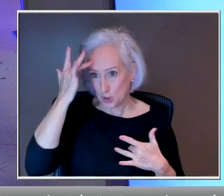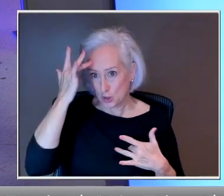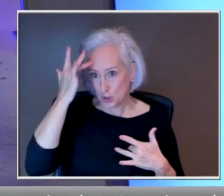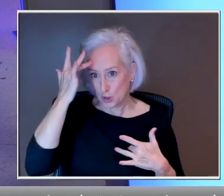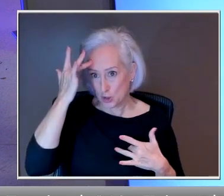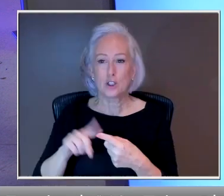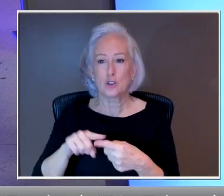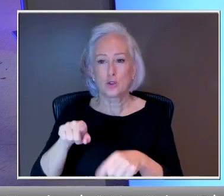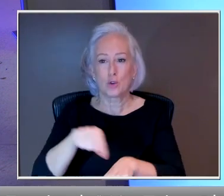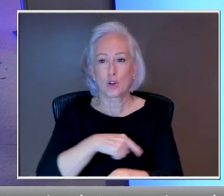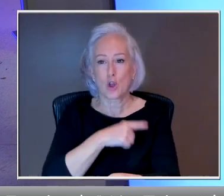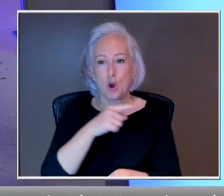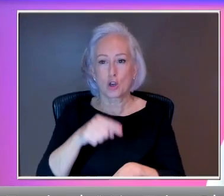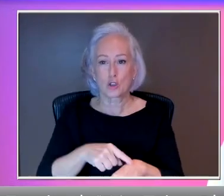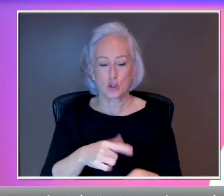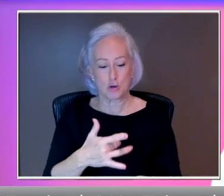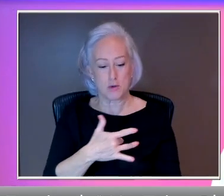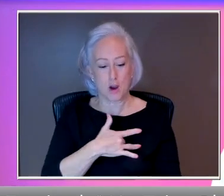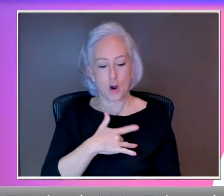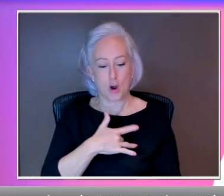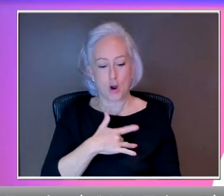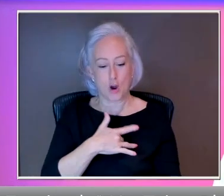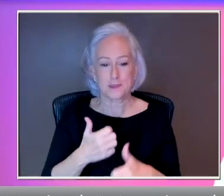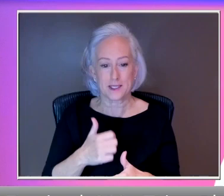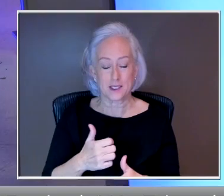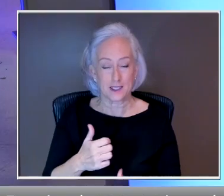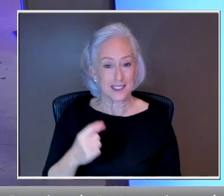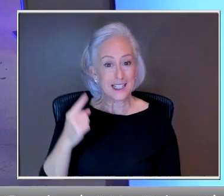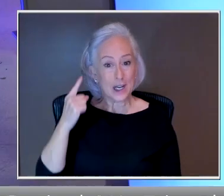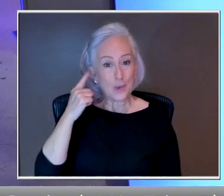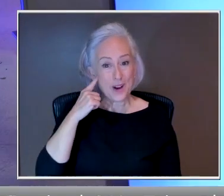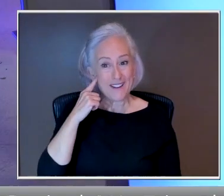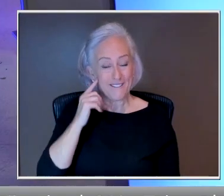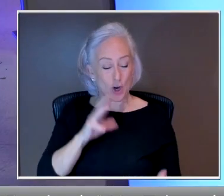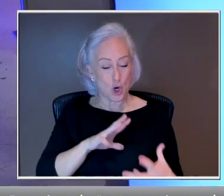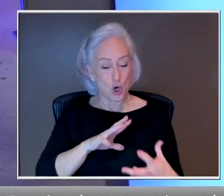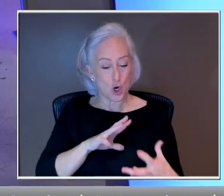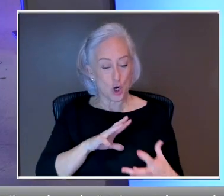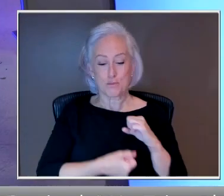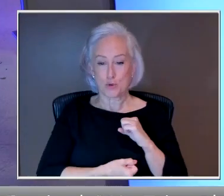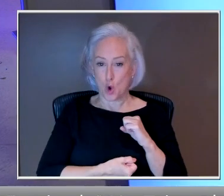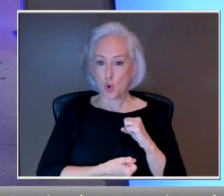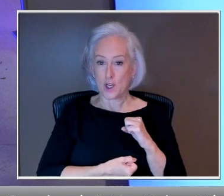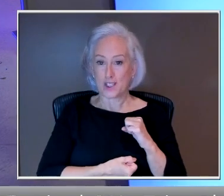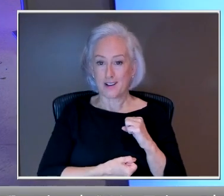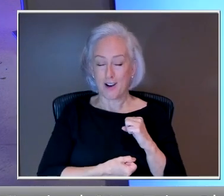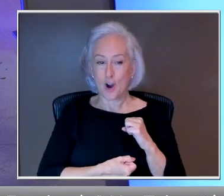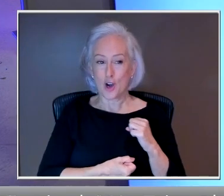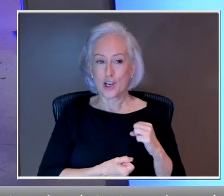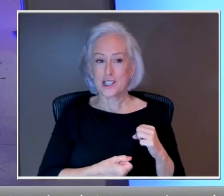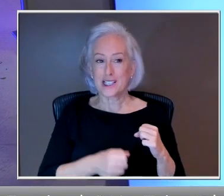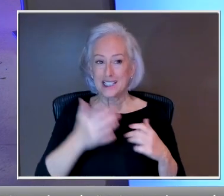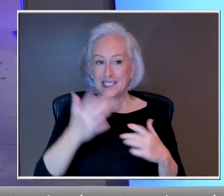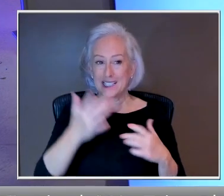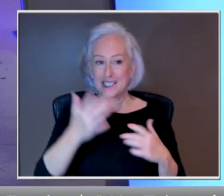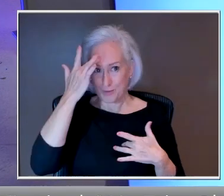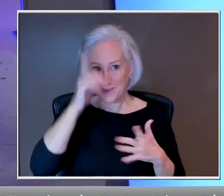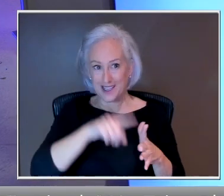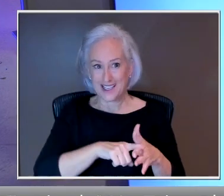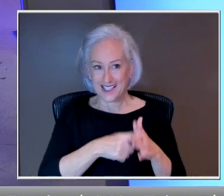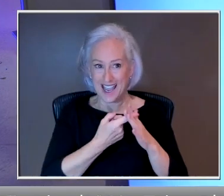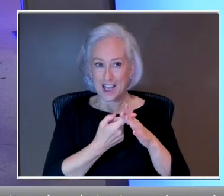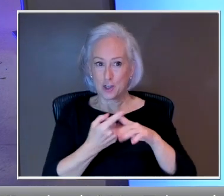problems? And we've heard broken heart syndrome as being triggered by having a broken heart, like Michelle has had,